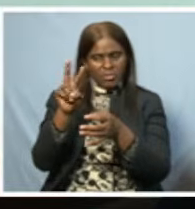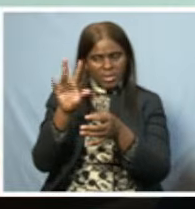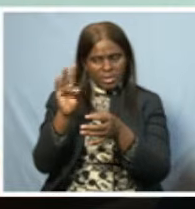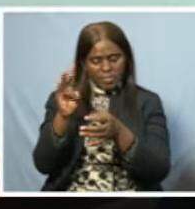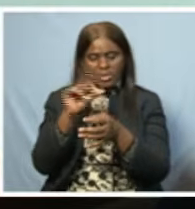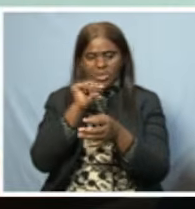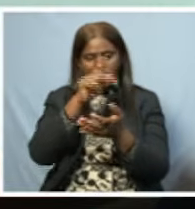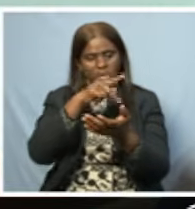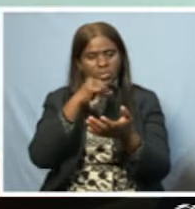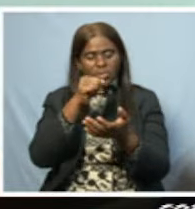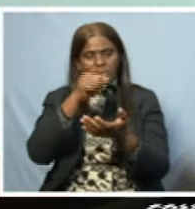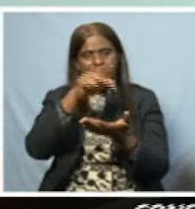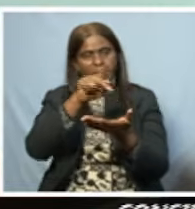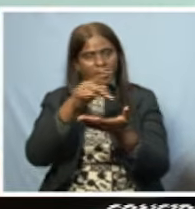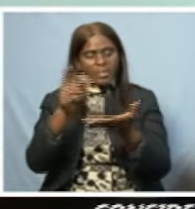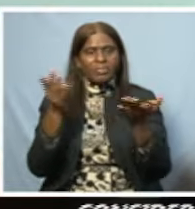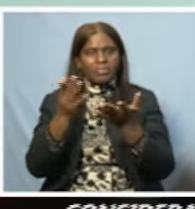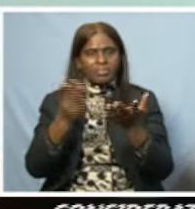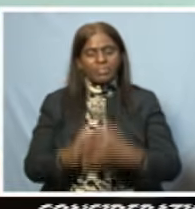been paid.